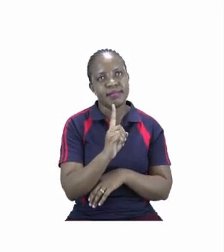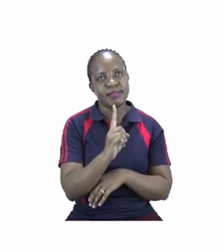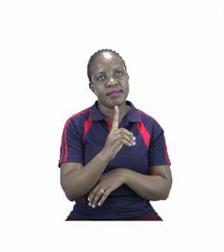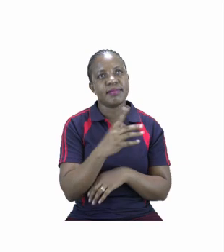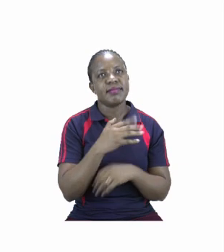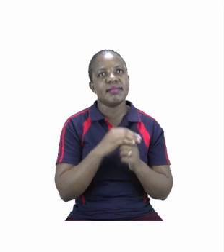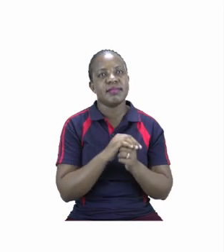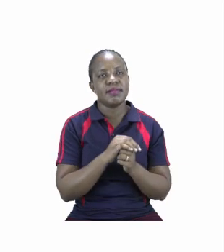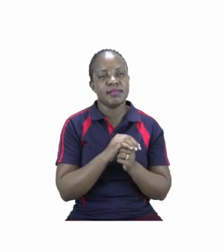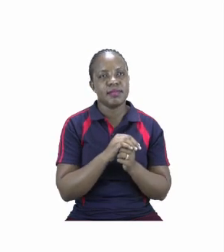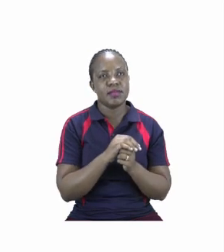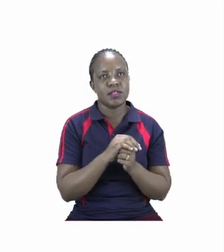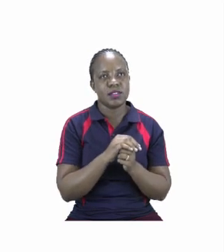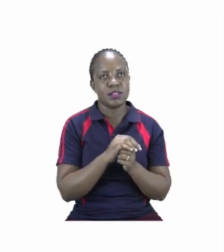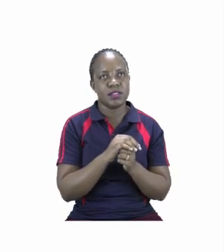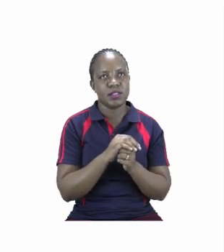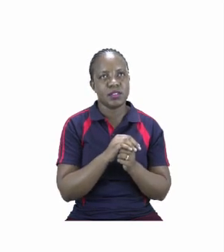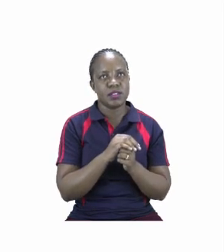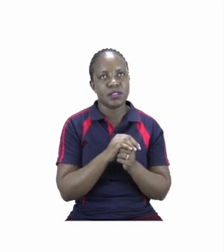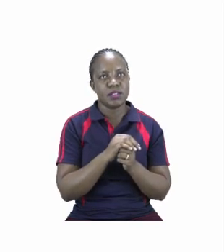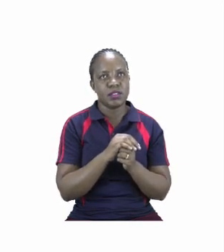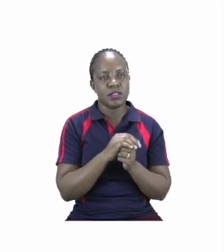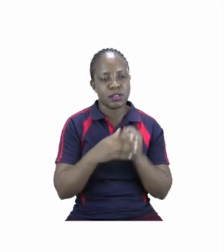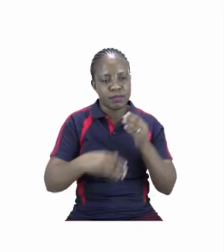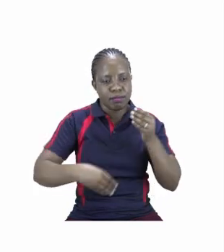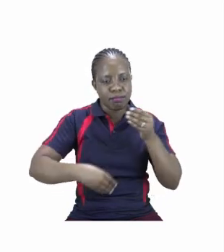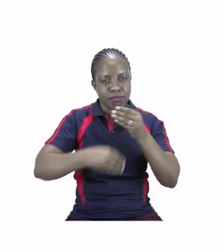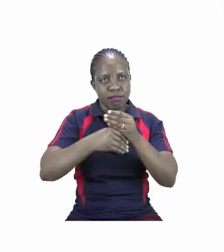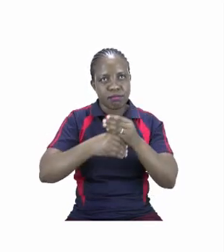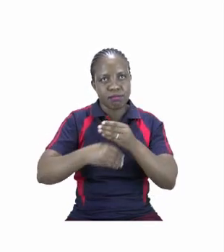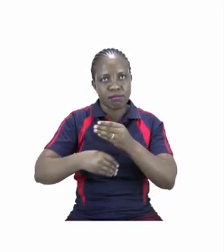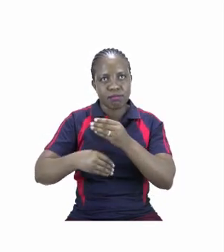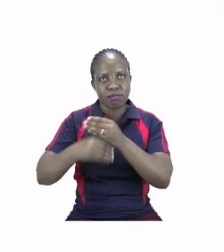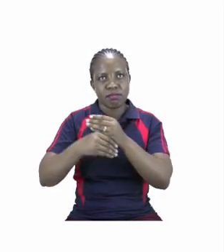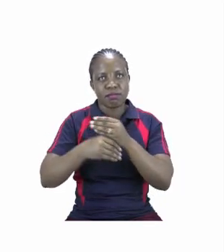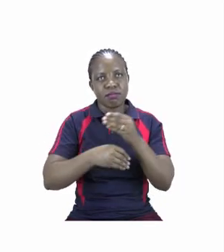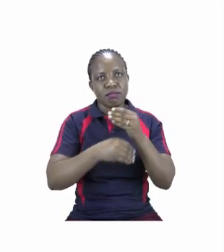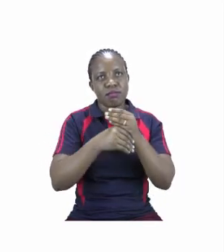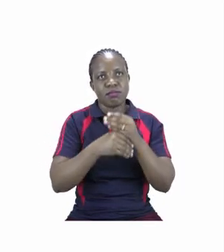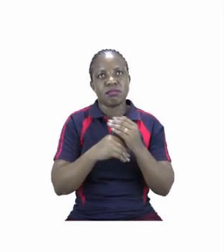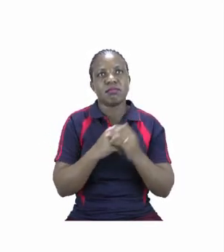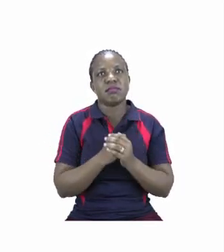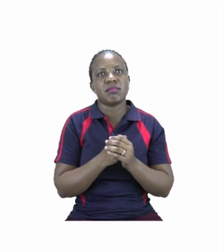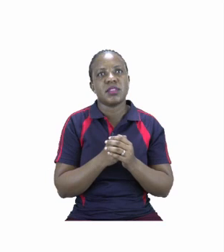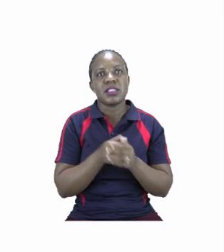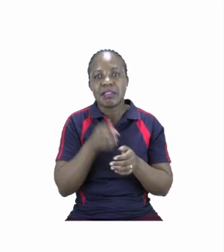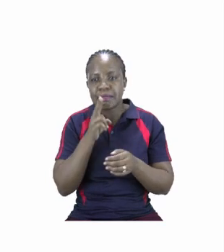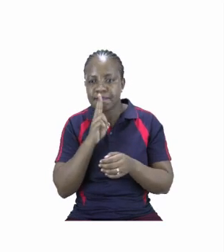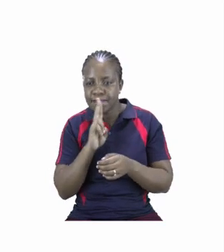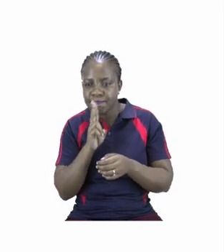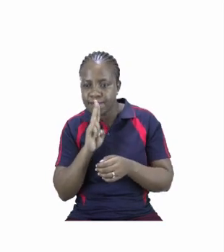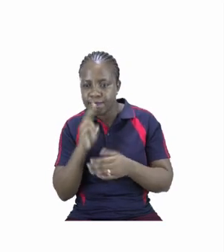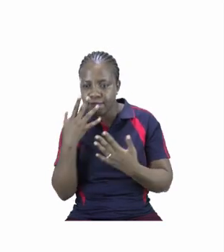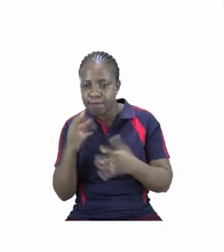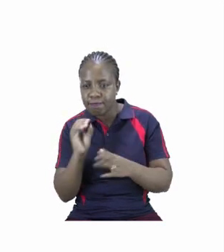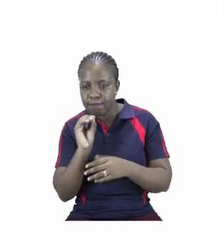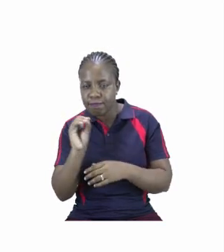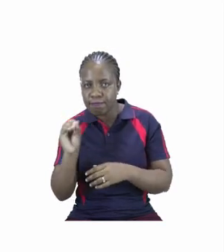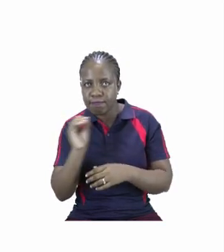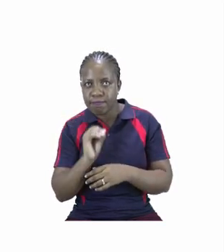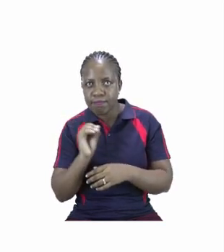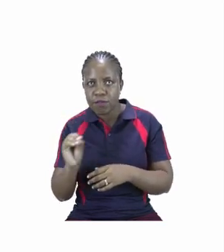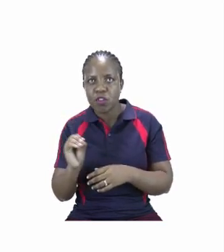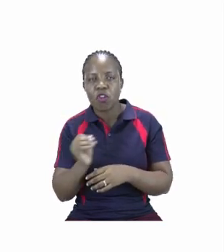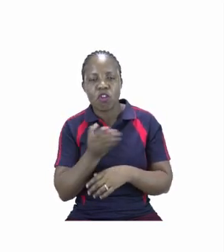the dots. But we already know the answer. Our answer for all those sums will be